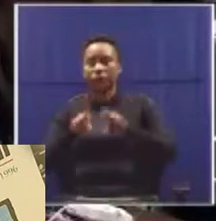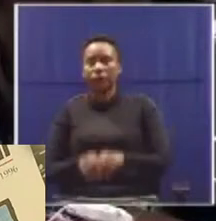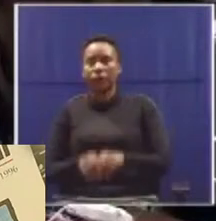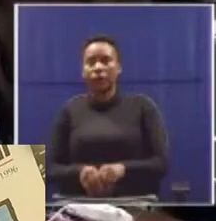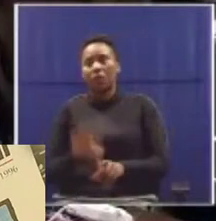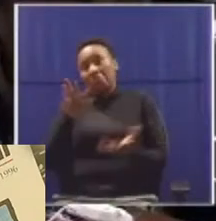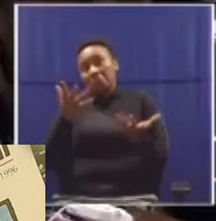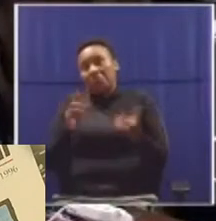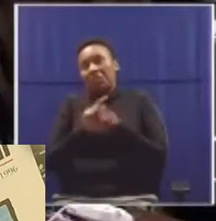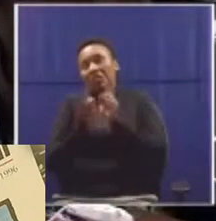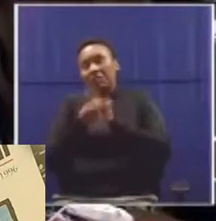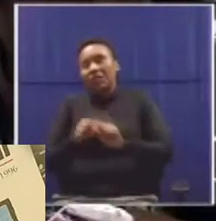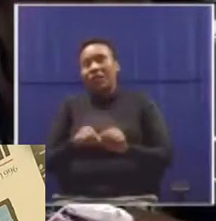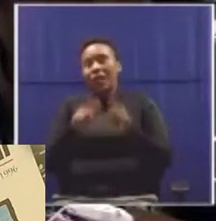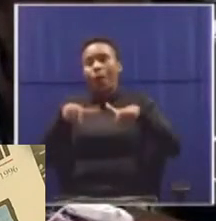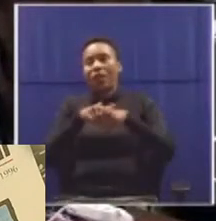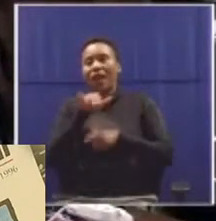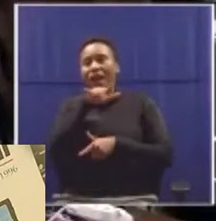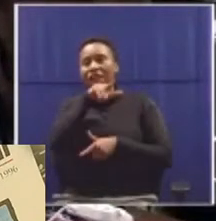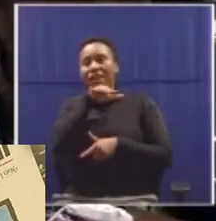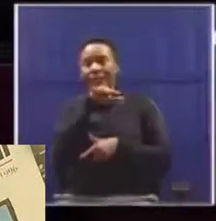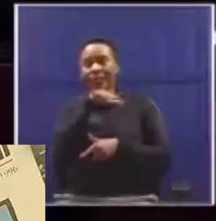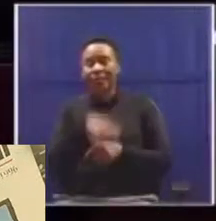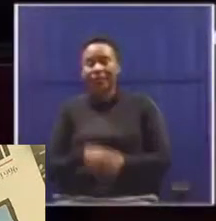the acting devices